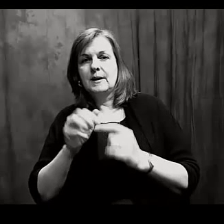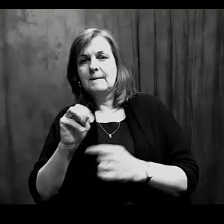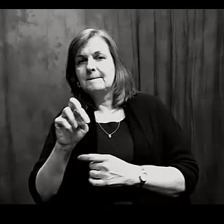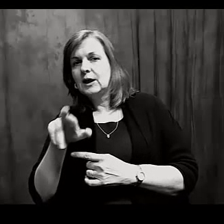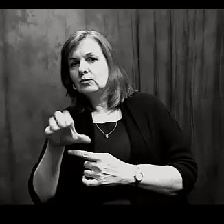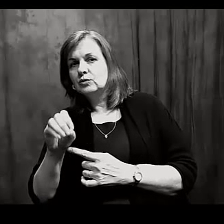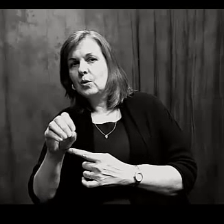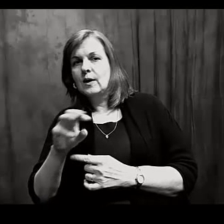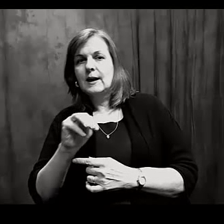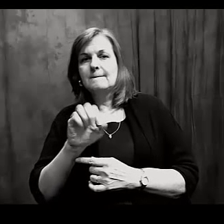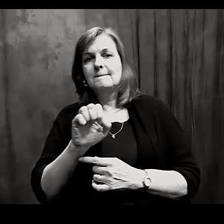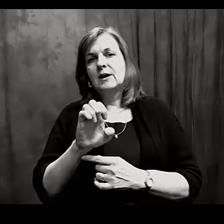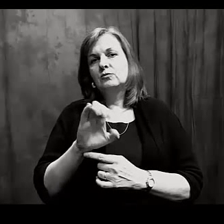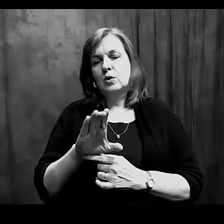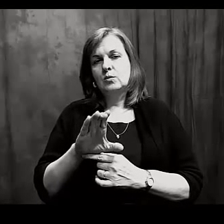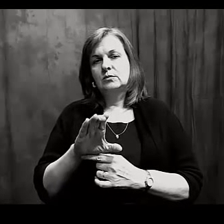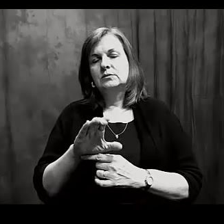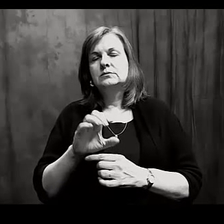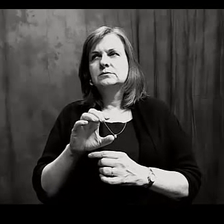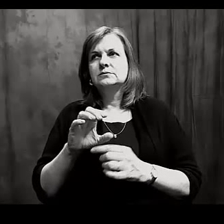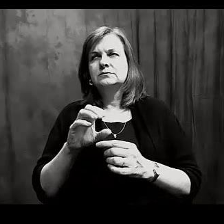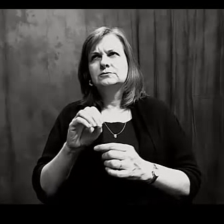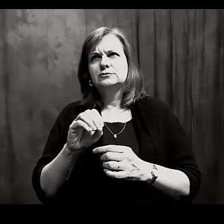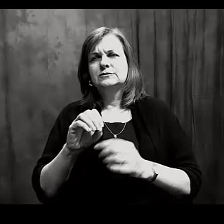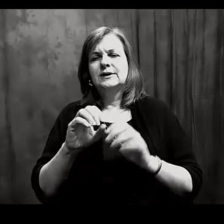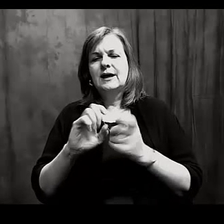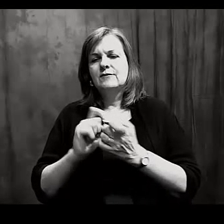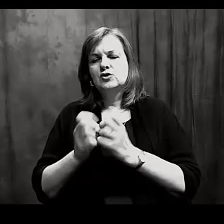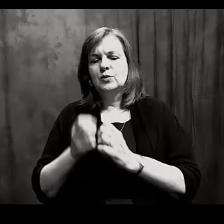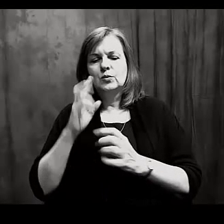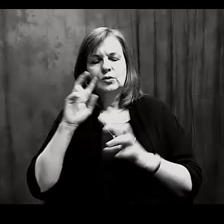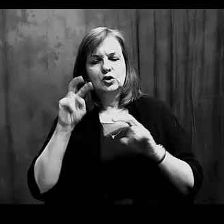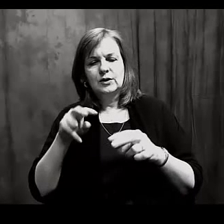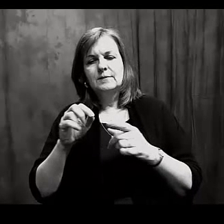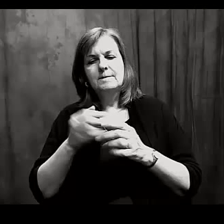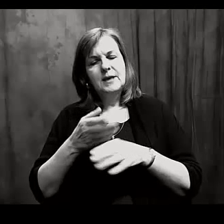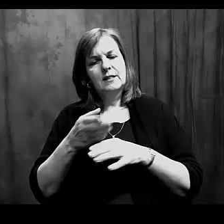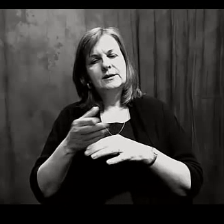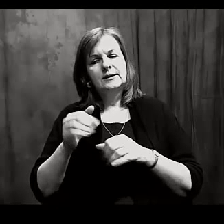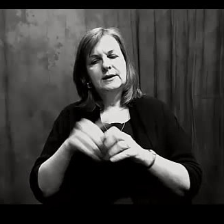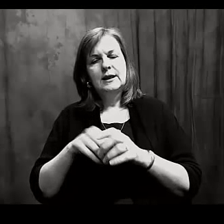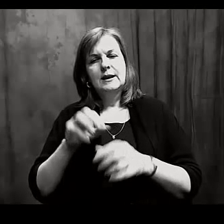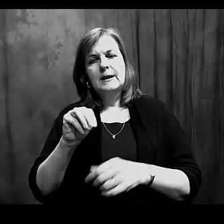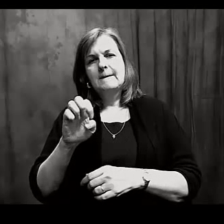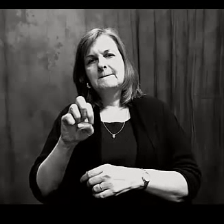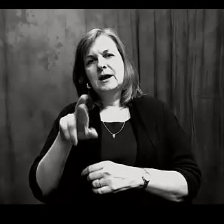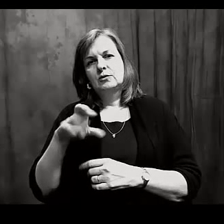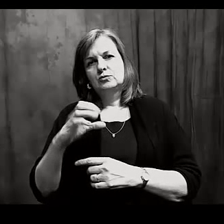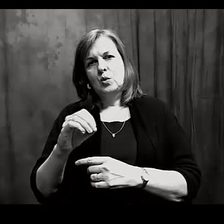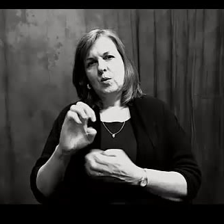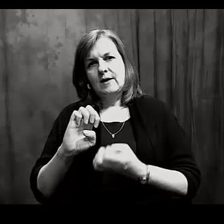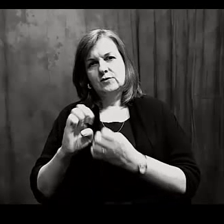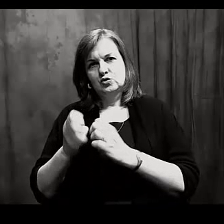and macro evolution. In particular, we'll focus on a lot of these processes in macro evolution,